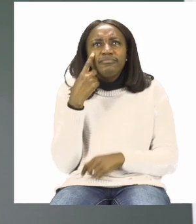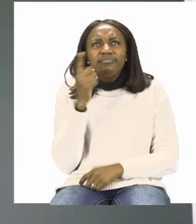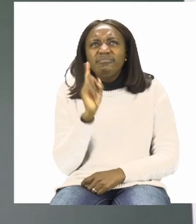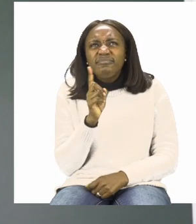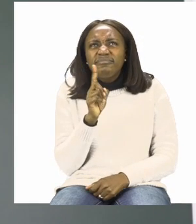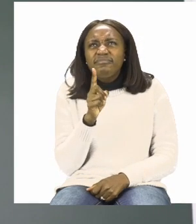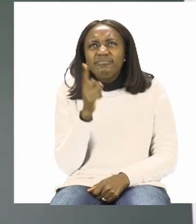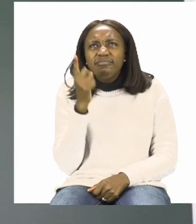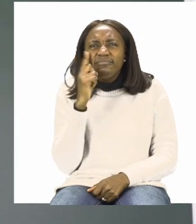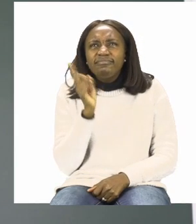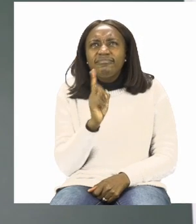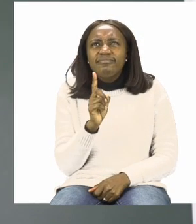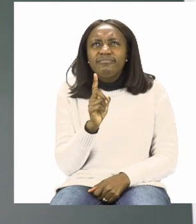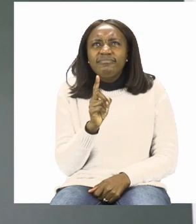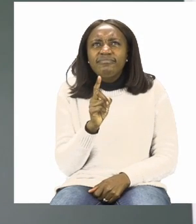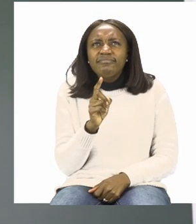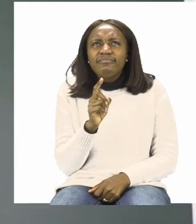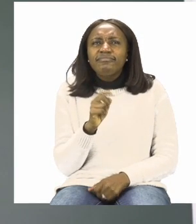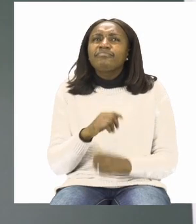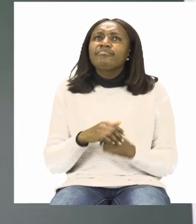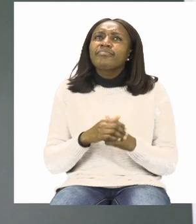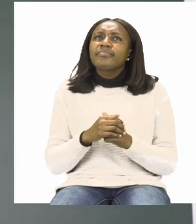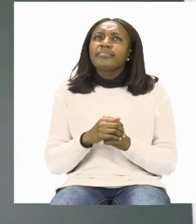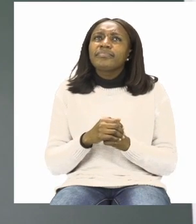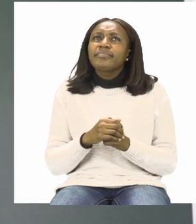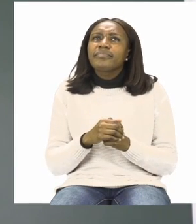you see in this picture?